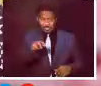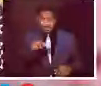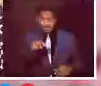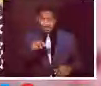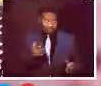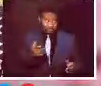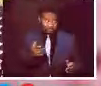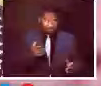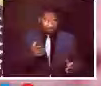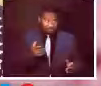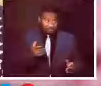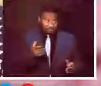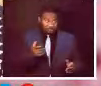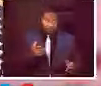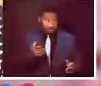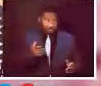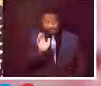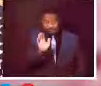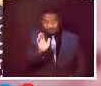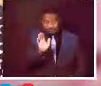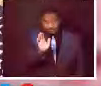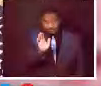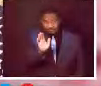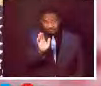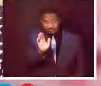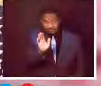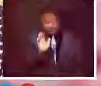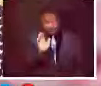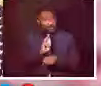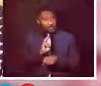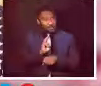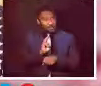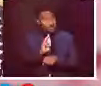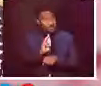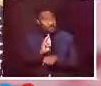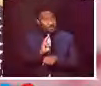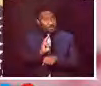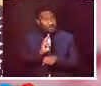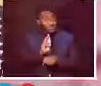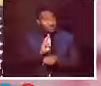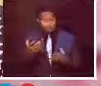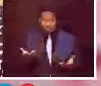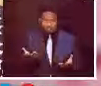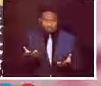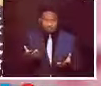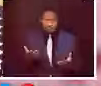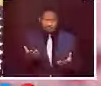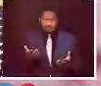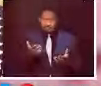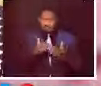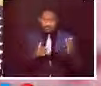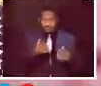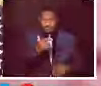They are 68%. It's been used to calculate the committees. Mr. Speaker, there are committees that you have 13 NDC